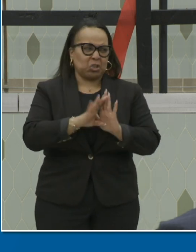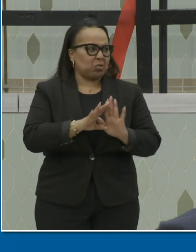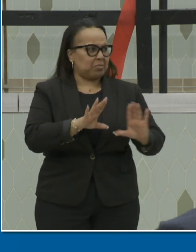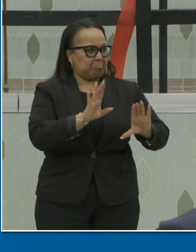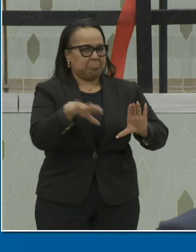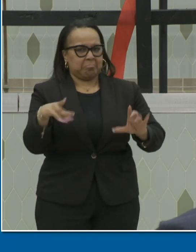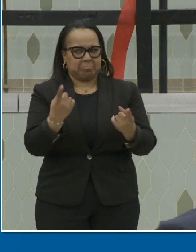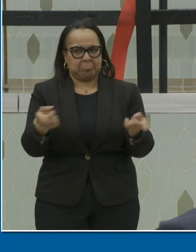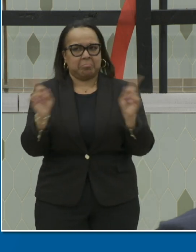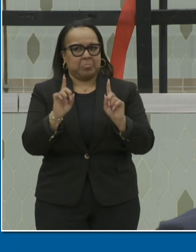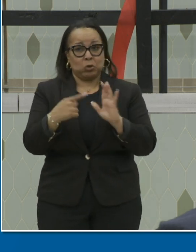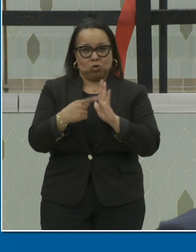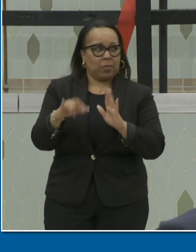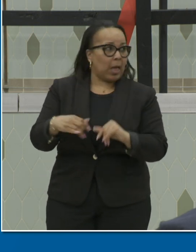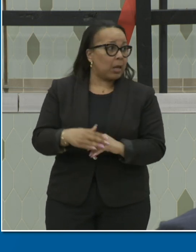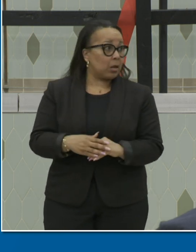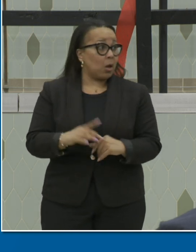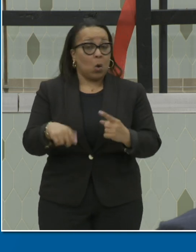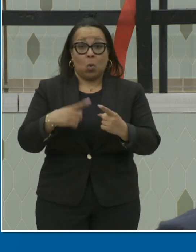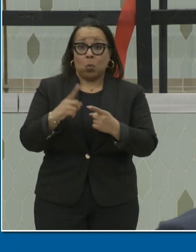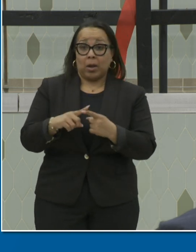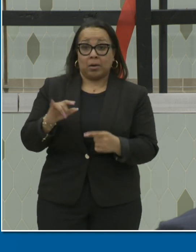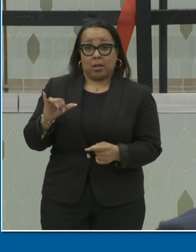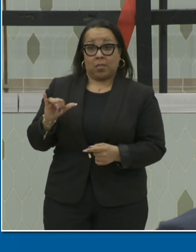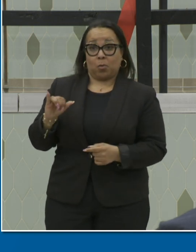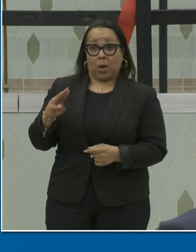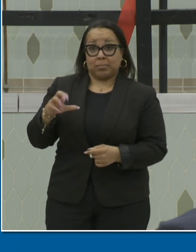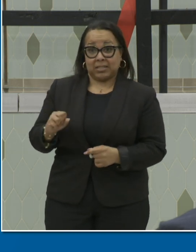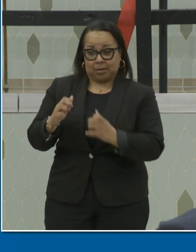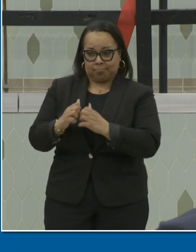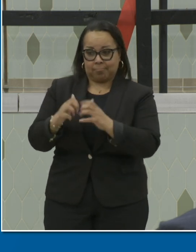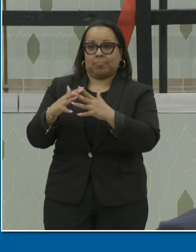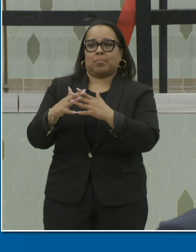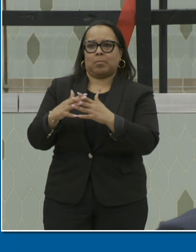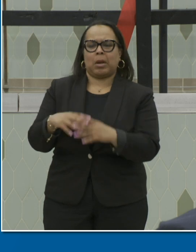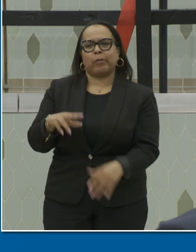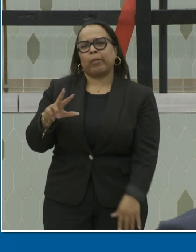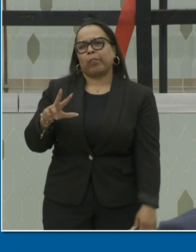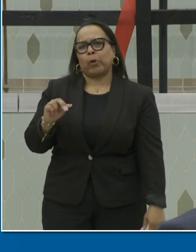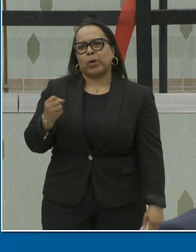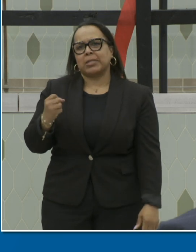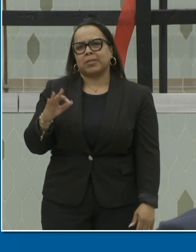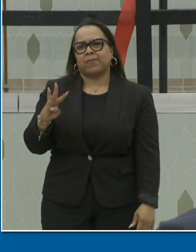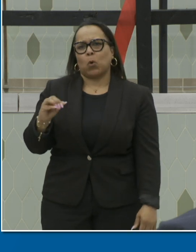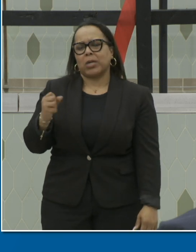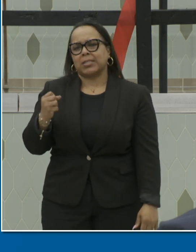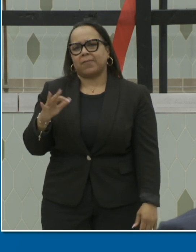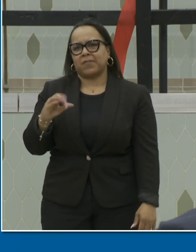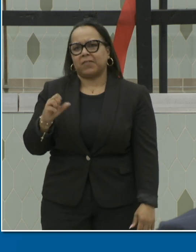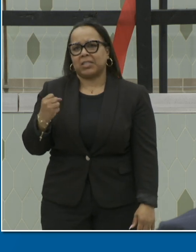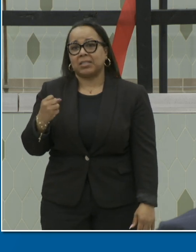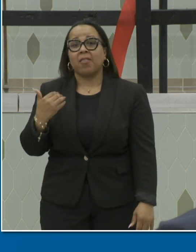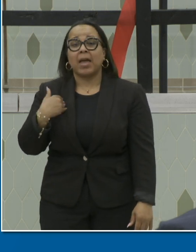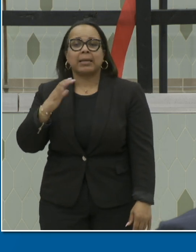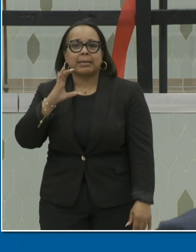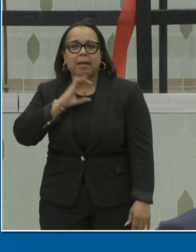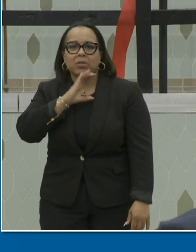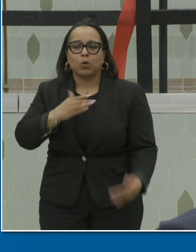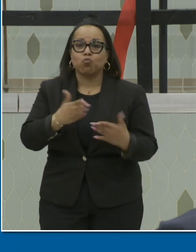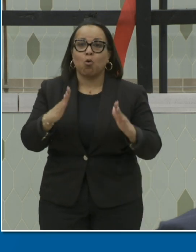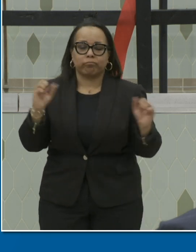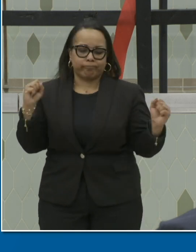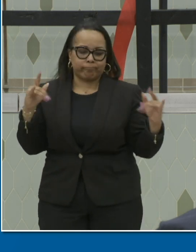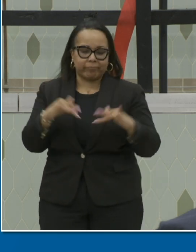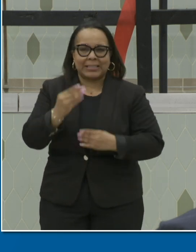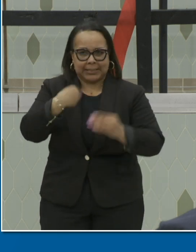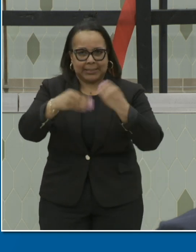pictures around here that show that, when the Y was done in the 30s, and so you're looking at 30s and 40s and 50s, they had a cafeteria